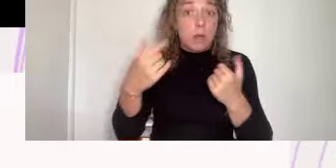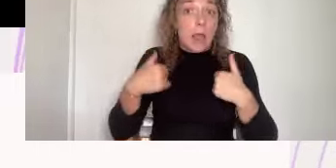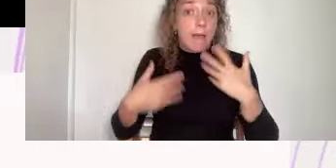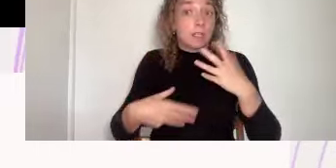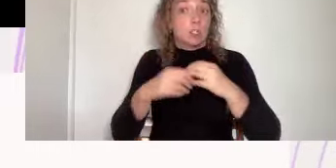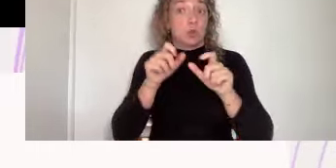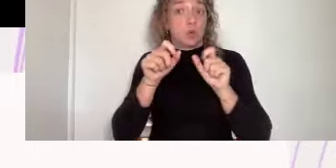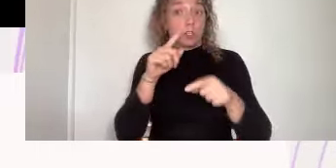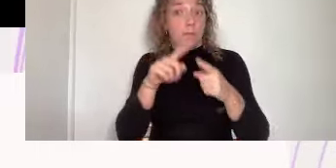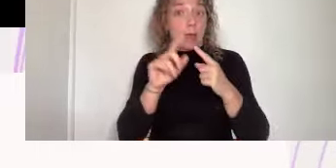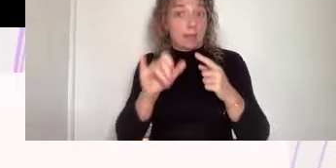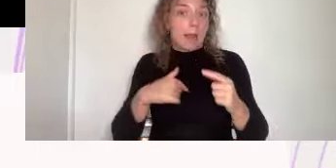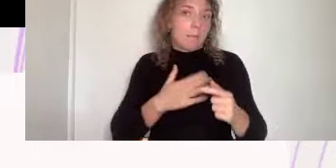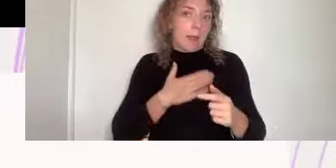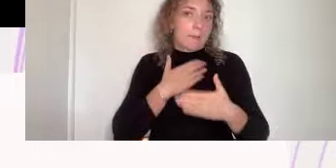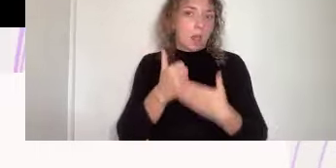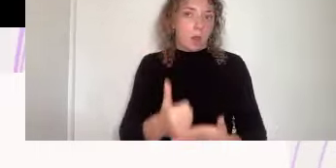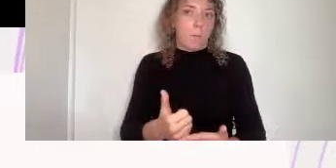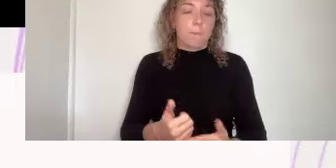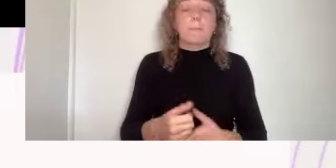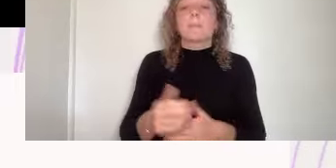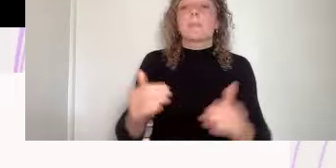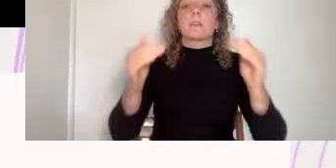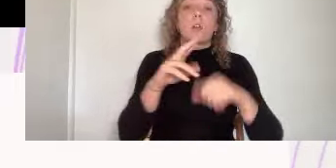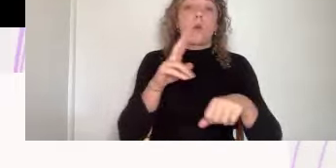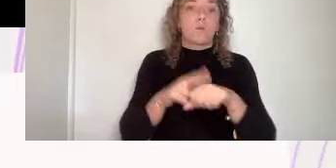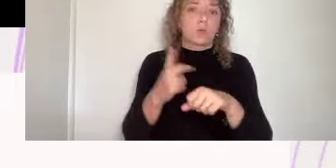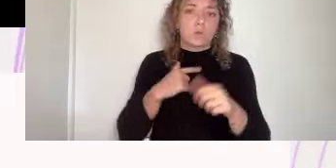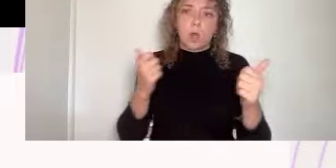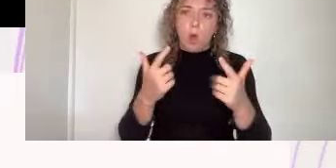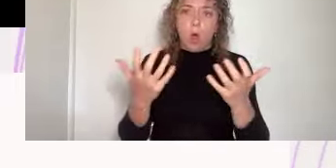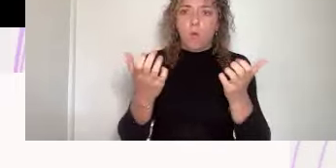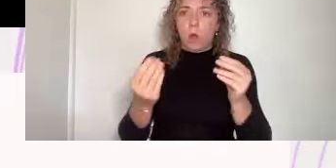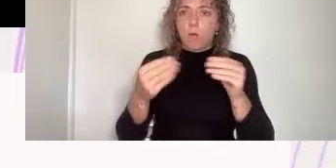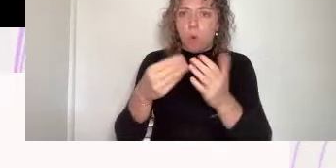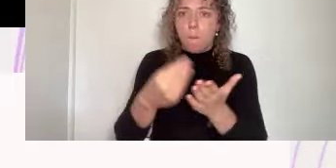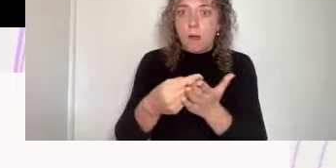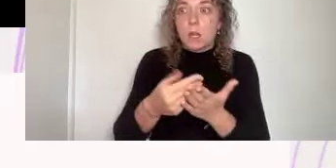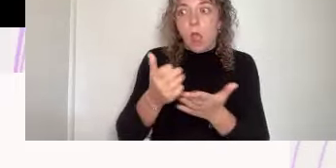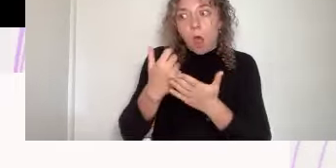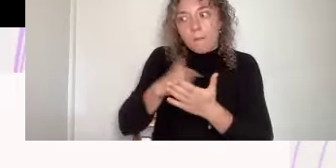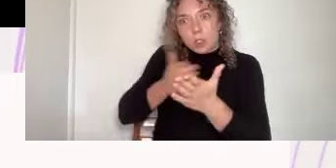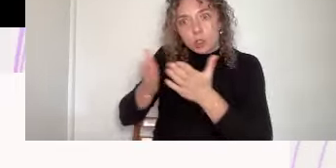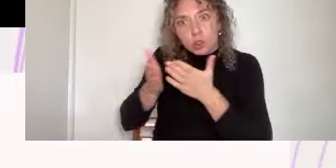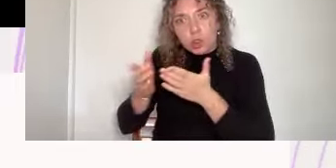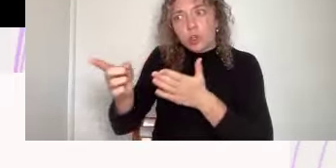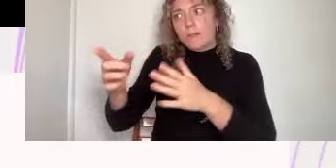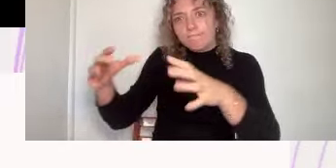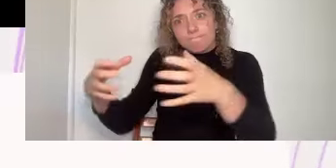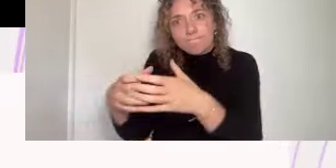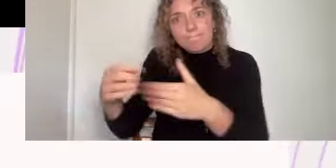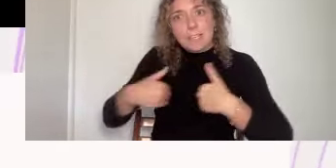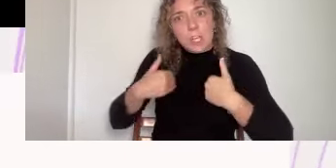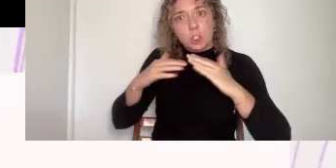I'm happy to help. And then, of course, we all want more money to better serve this population of young children.